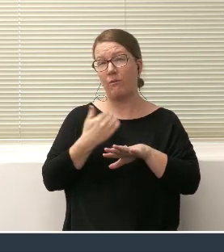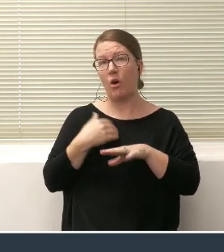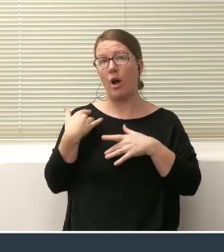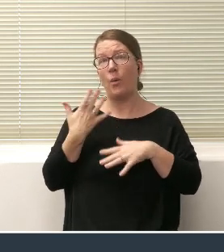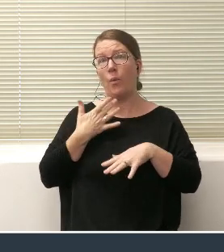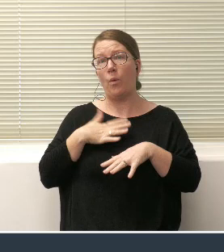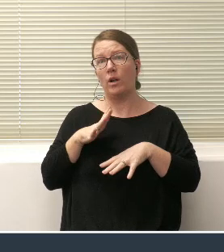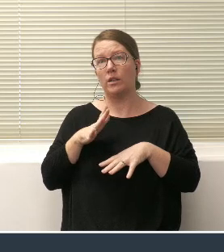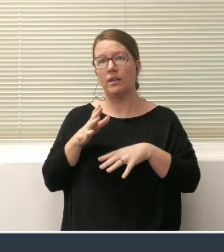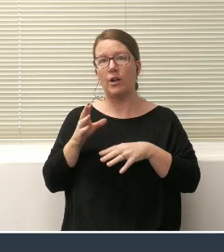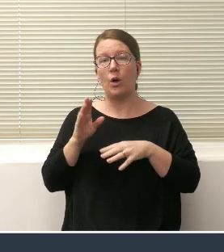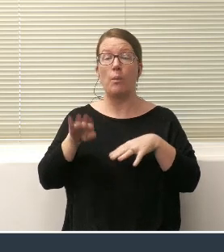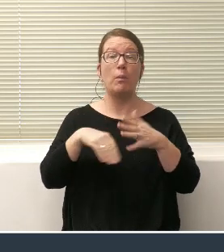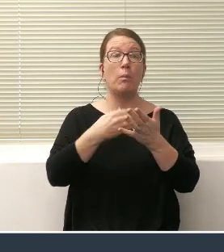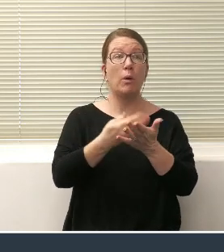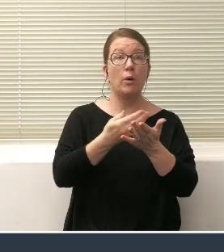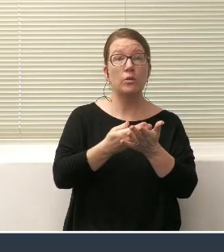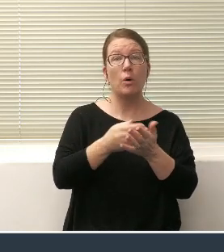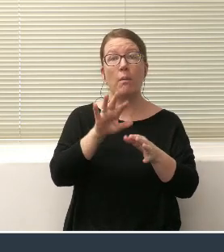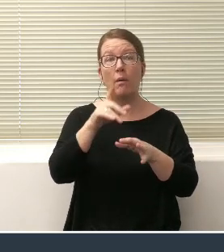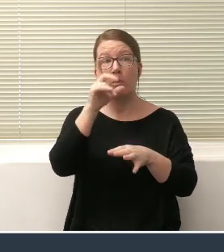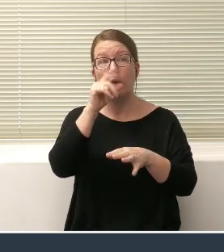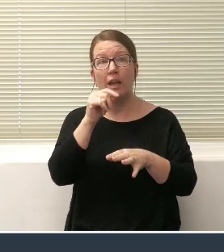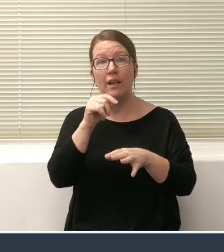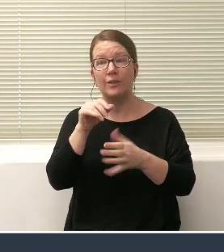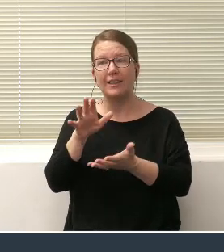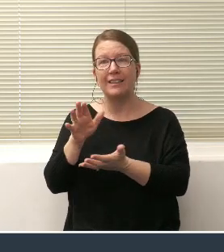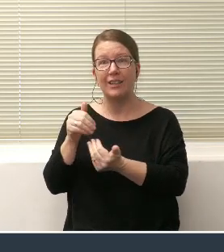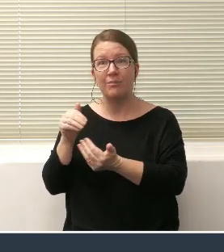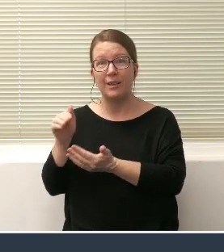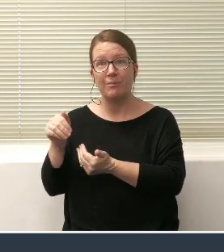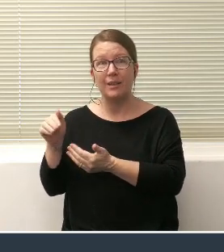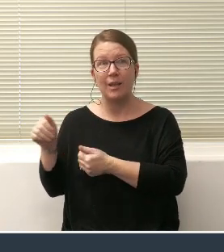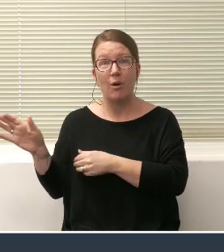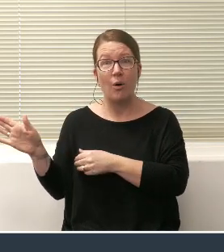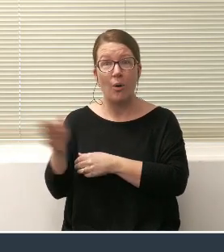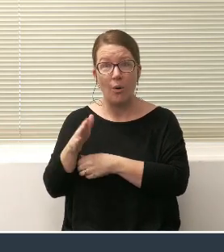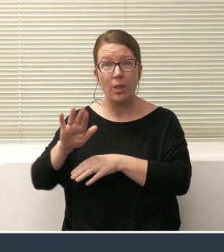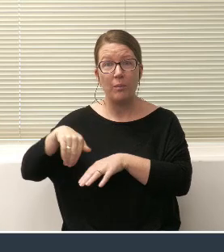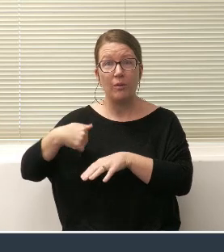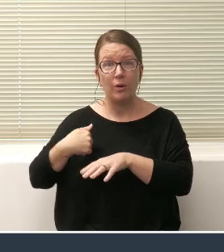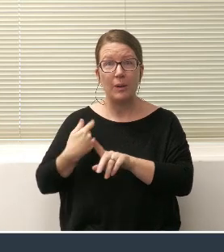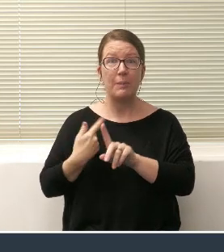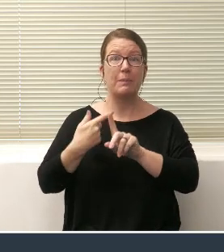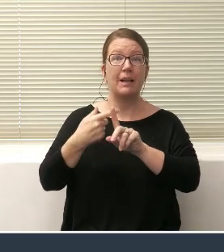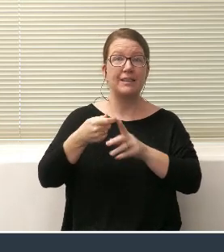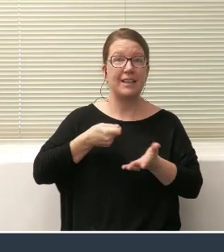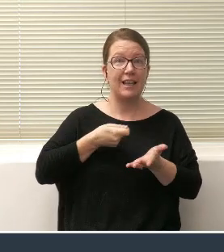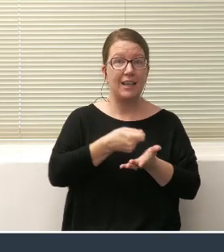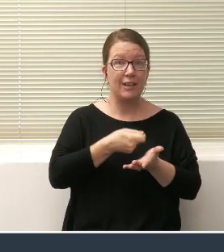a proposal as part of the submissions that would allow us to retain all of the portfolio and return an income. I